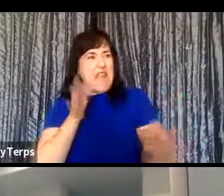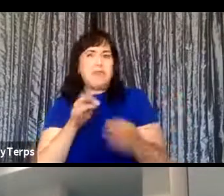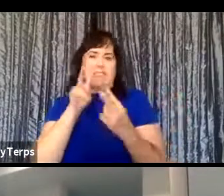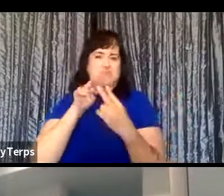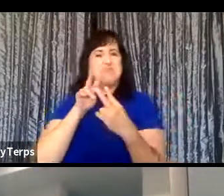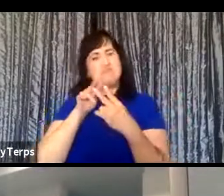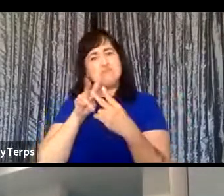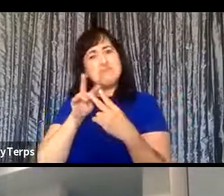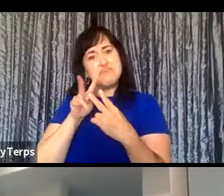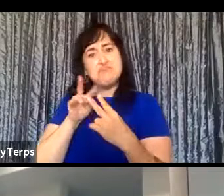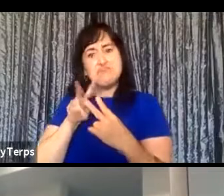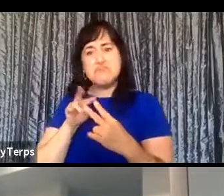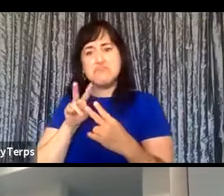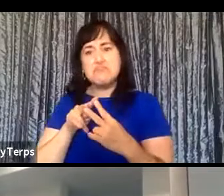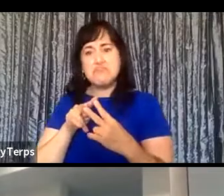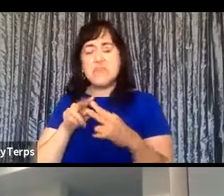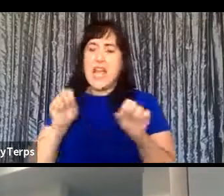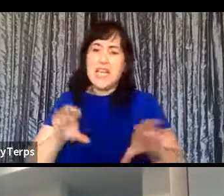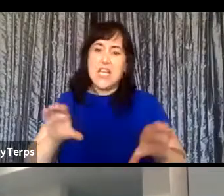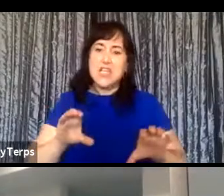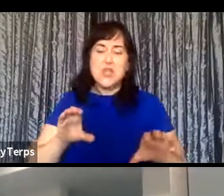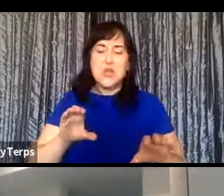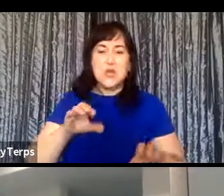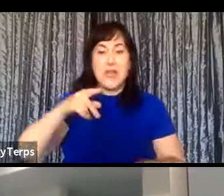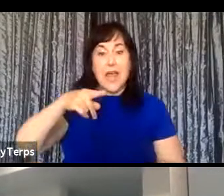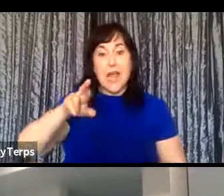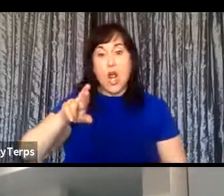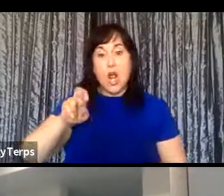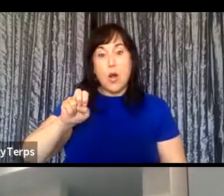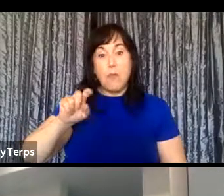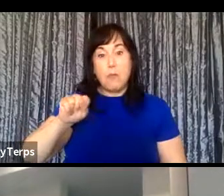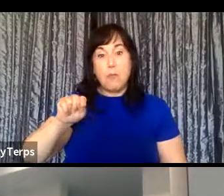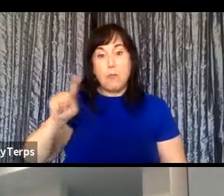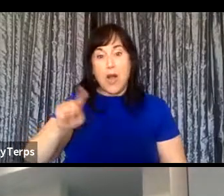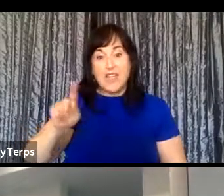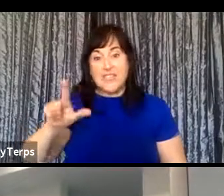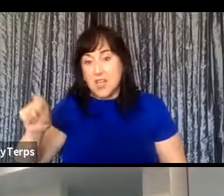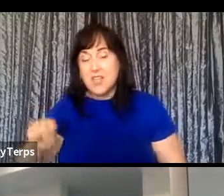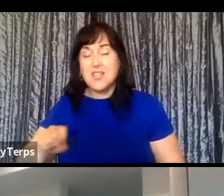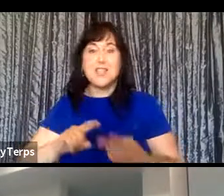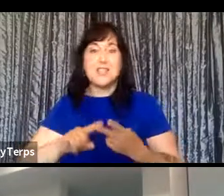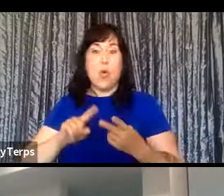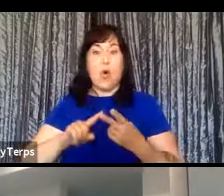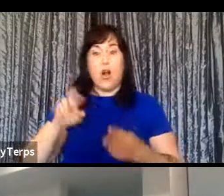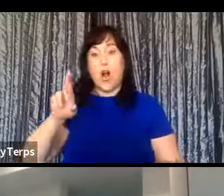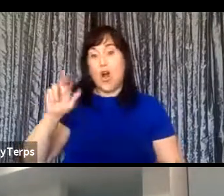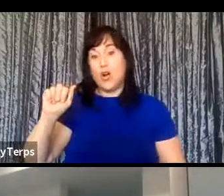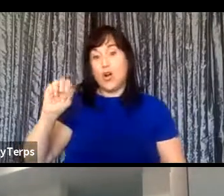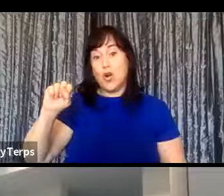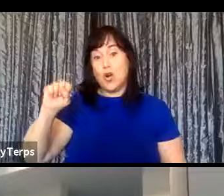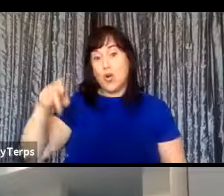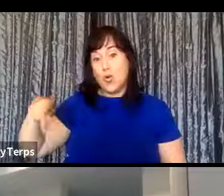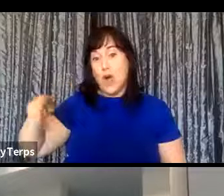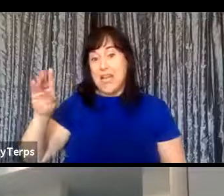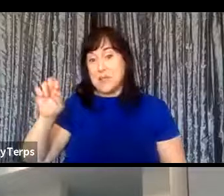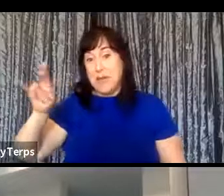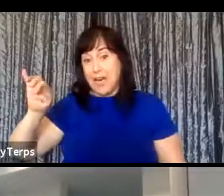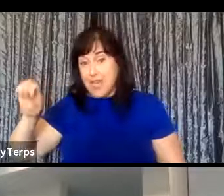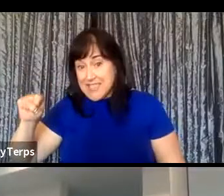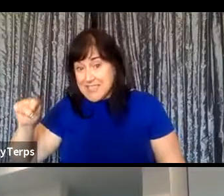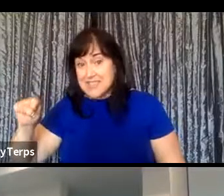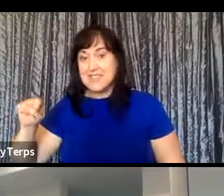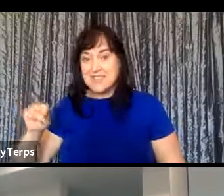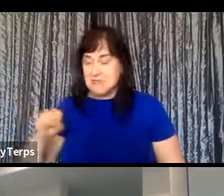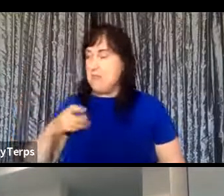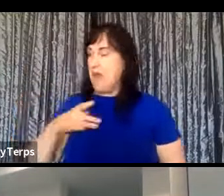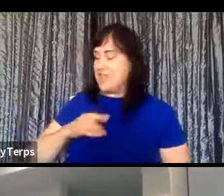or. I could do like pretzels or raspberries. This is good. This is good. I like how